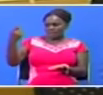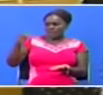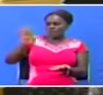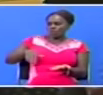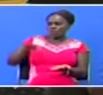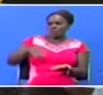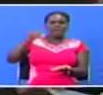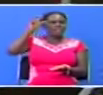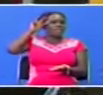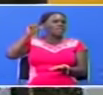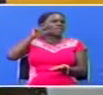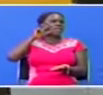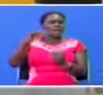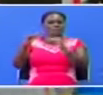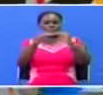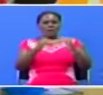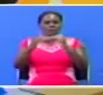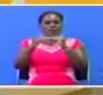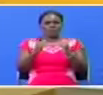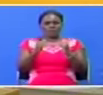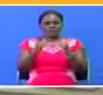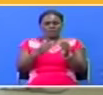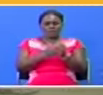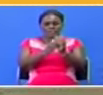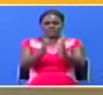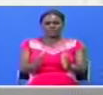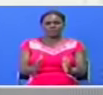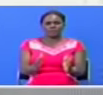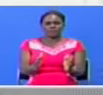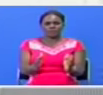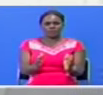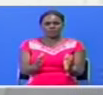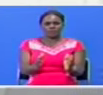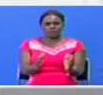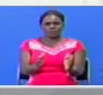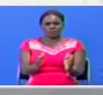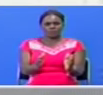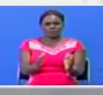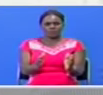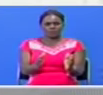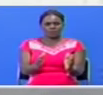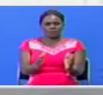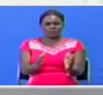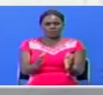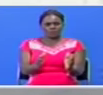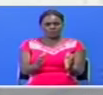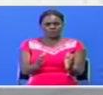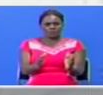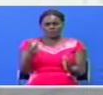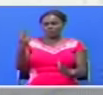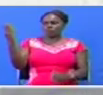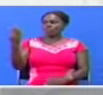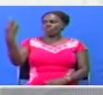gender parity, and the narrow space they occupy in Kenyan leadership. Because we are faced with the two-thirds